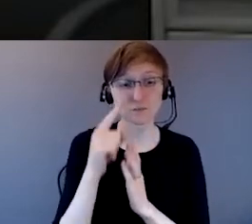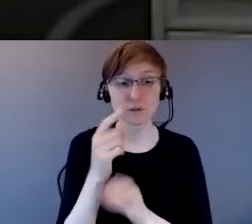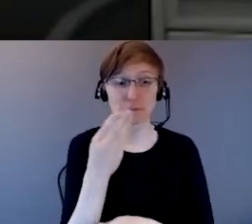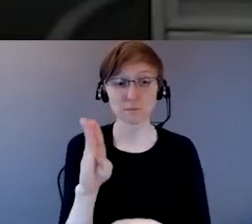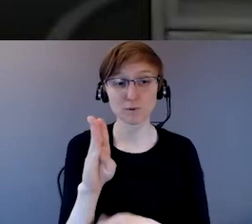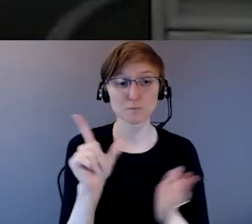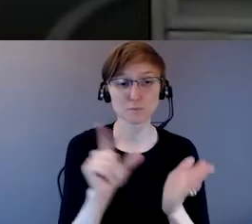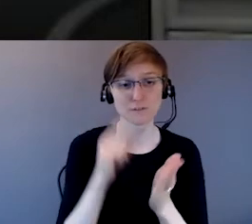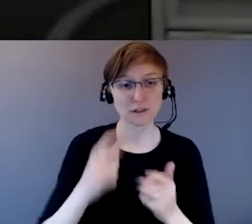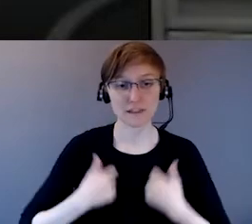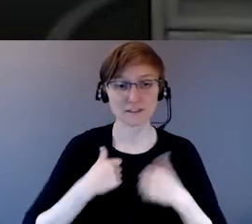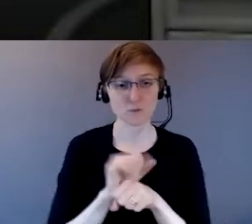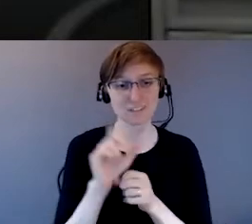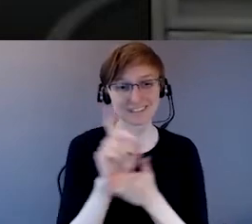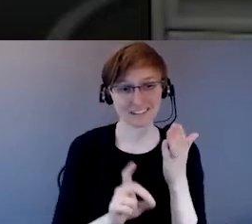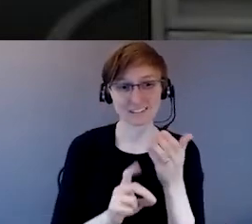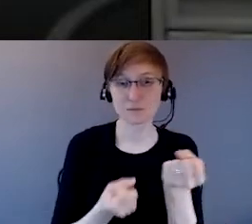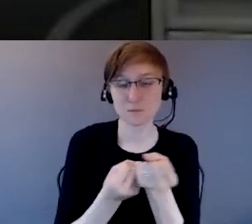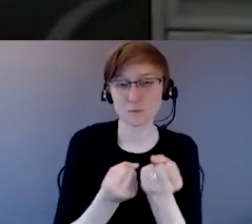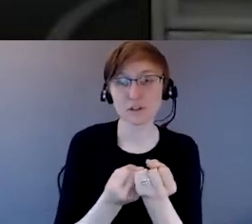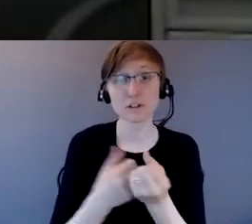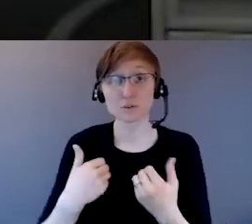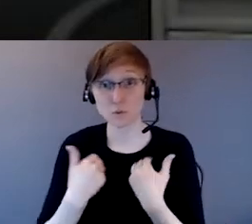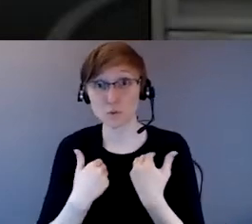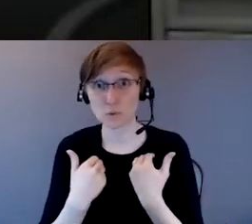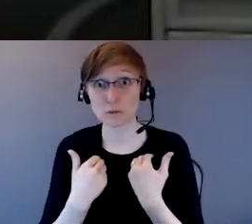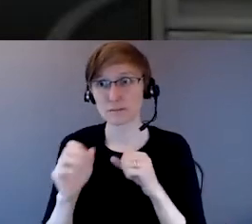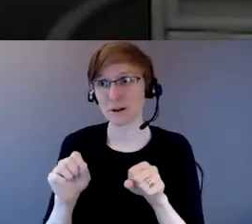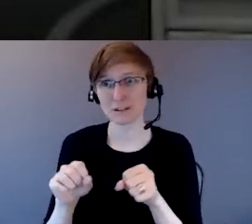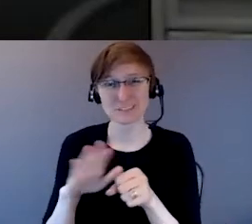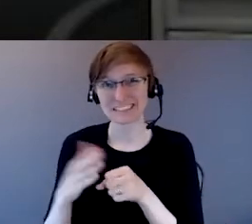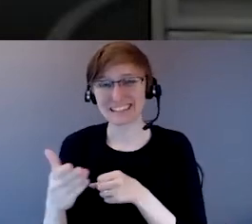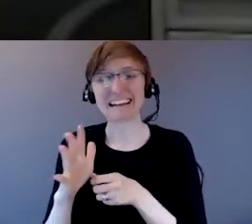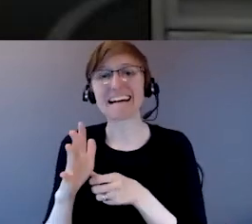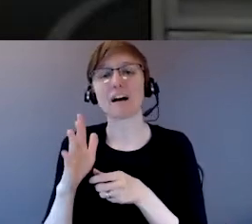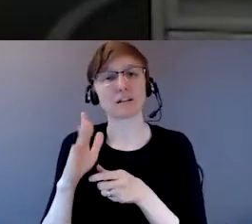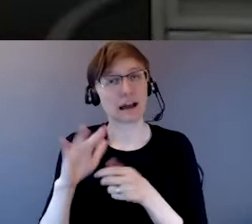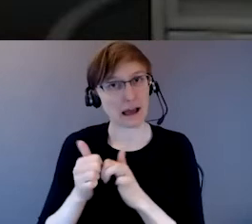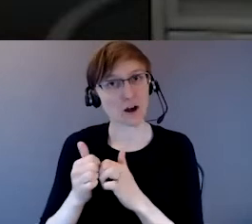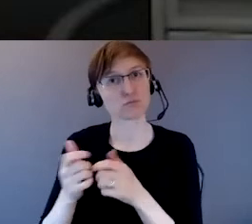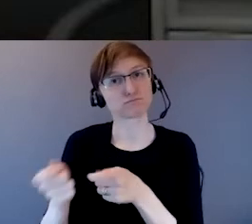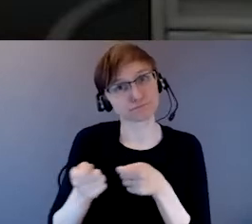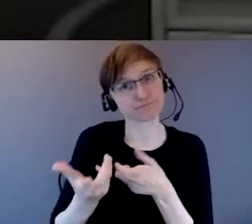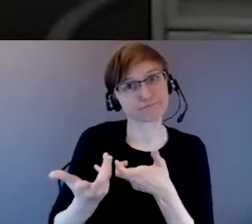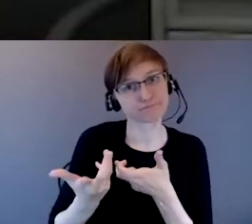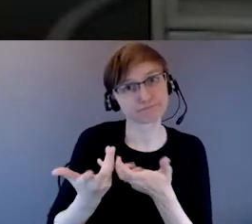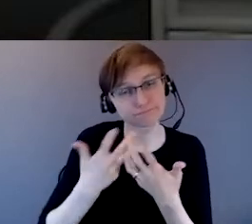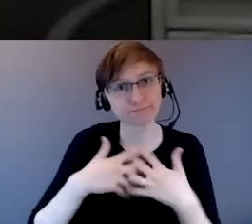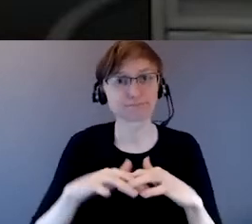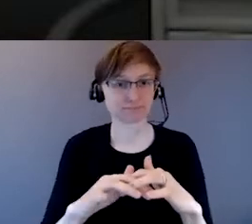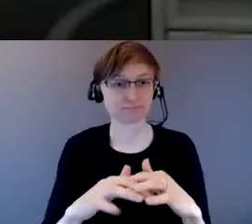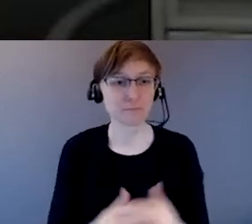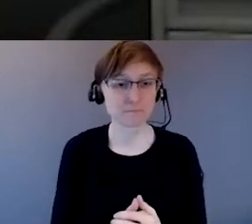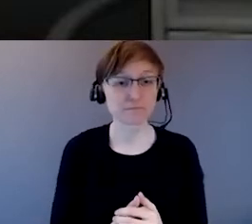designs to support integration of youth at risk in the workplace. Our fourth panelist is Jamie Burton, Vice President of